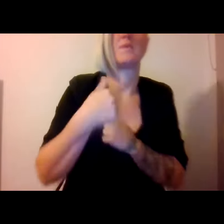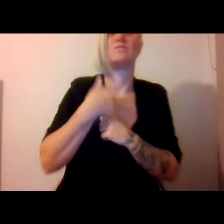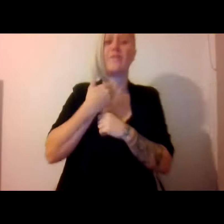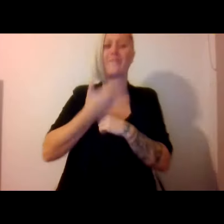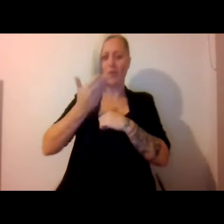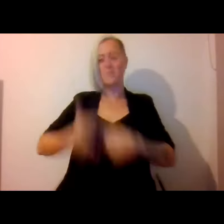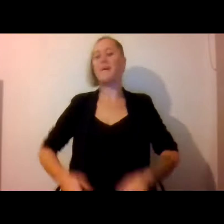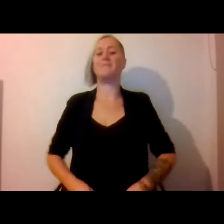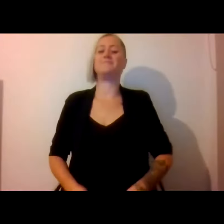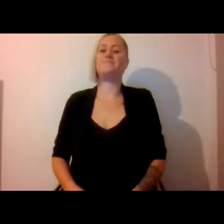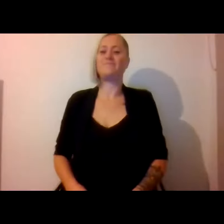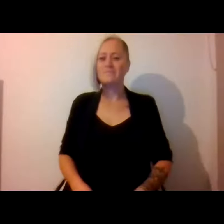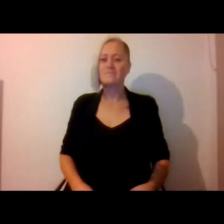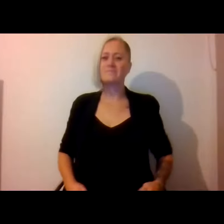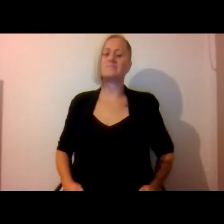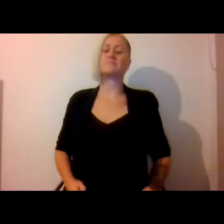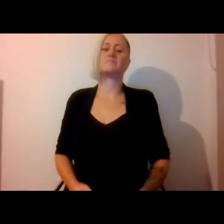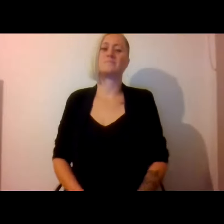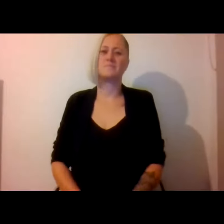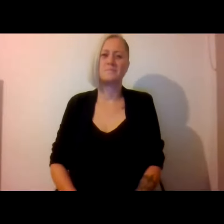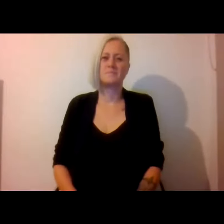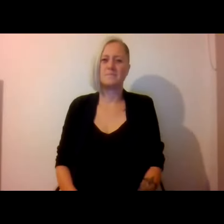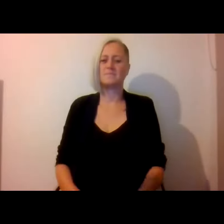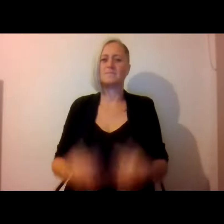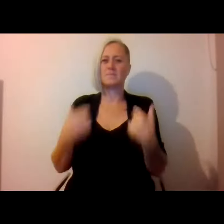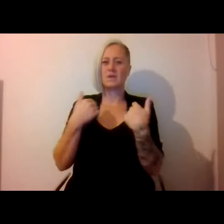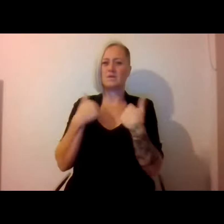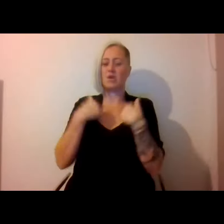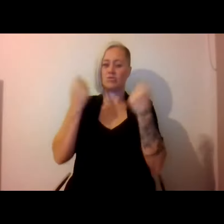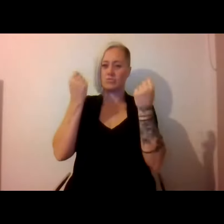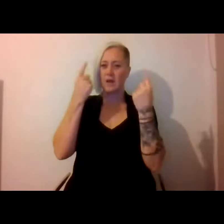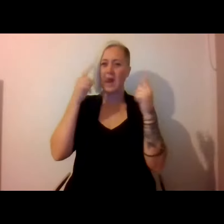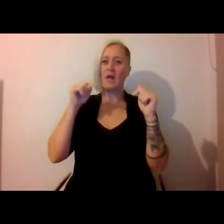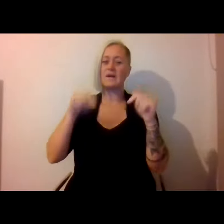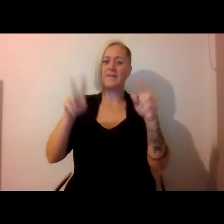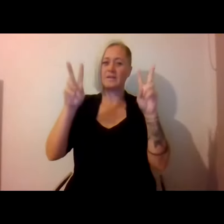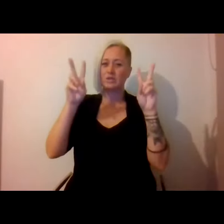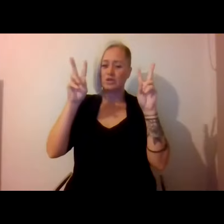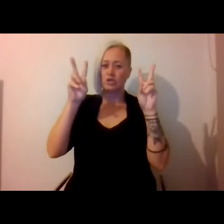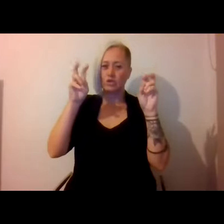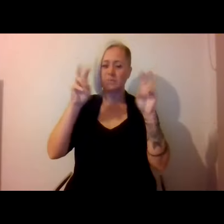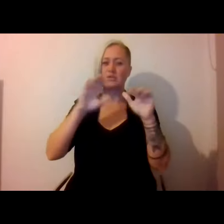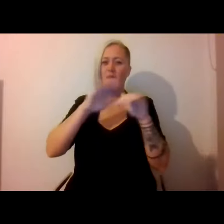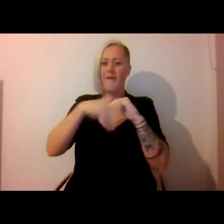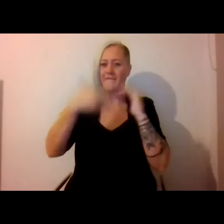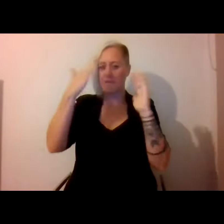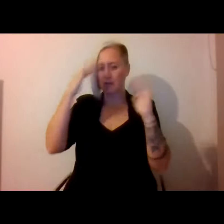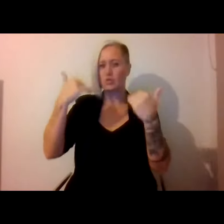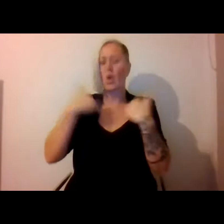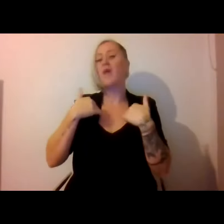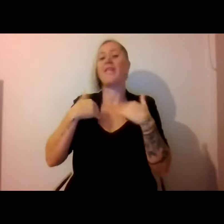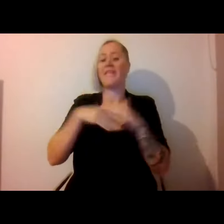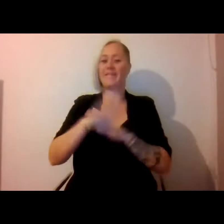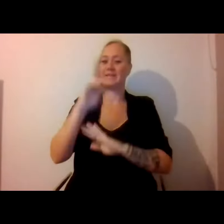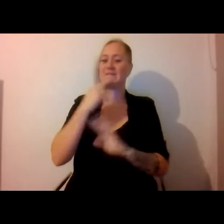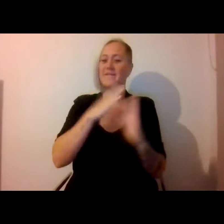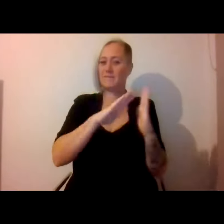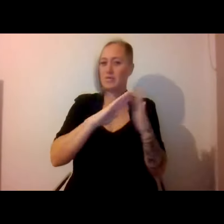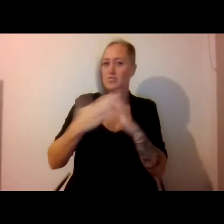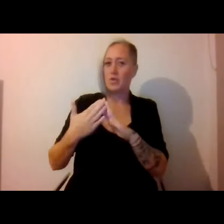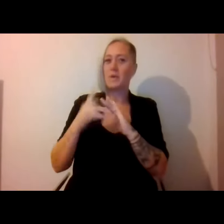Okay, so I realise this topic is on mental health in the deaf community, but this talk would be a